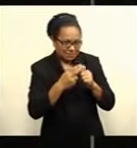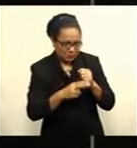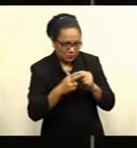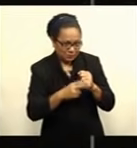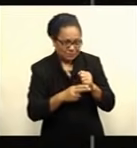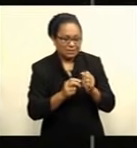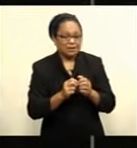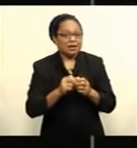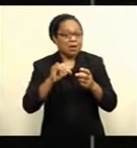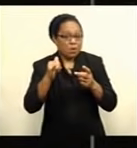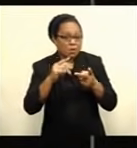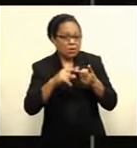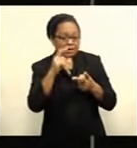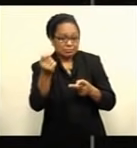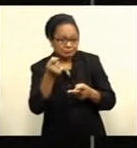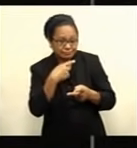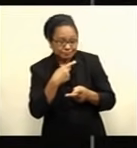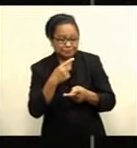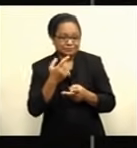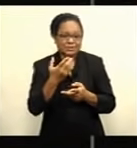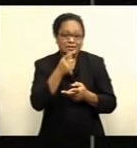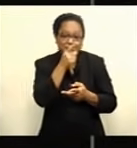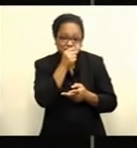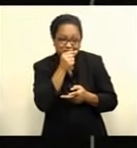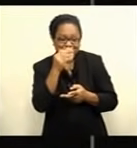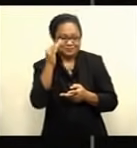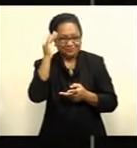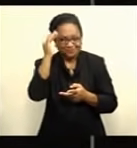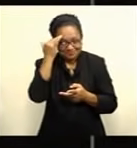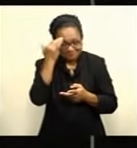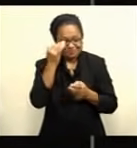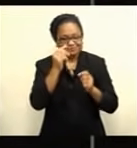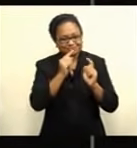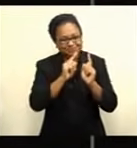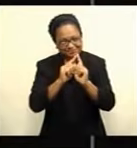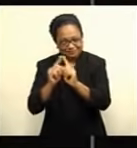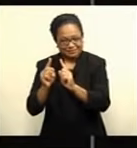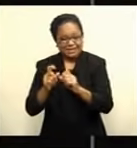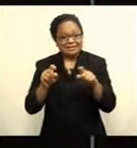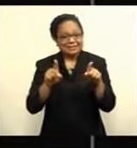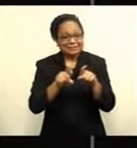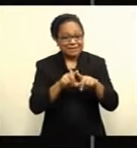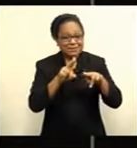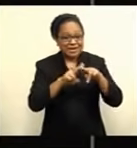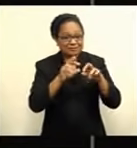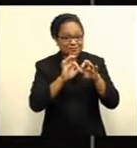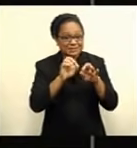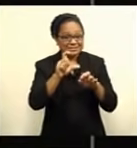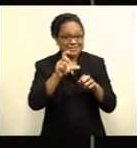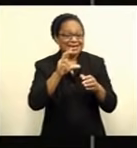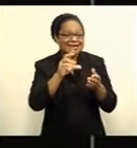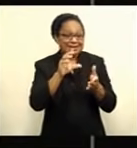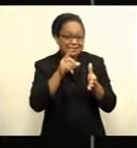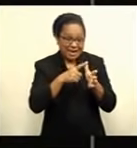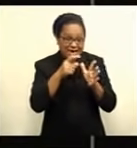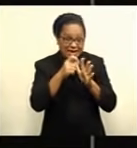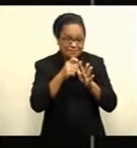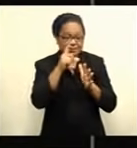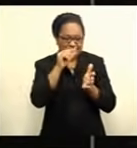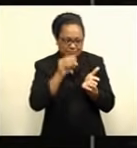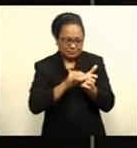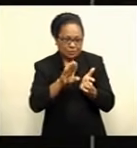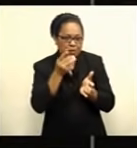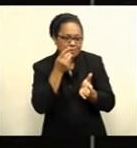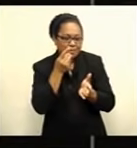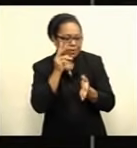fbcnews@fbc.com.fj or share it with us via our various social media accounts. Also, download our FBC app to keep updated with the very latest